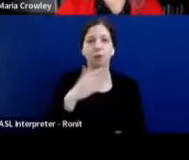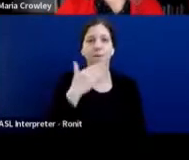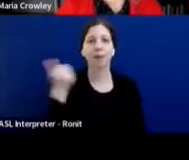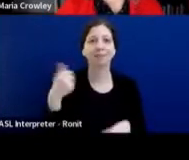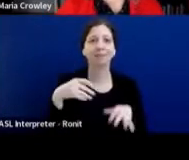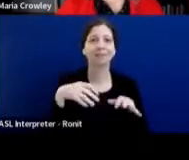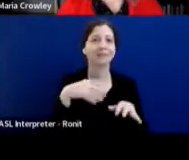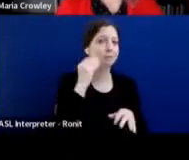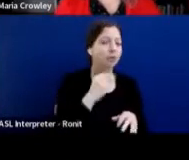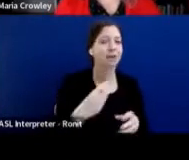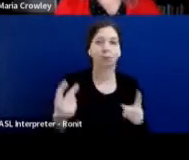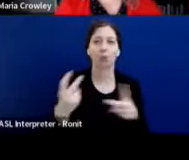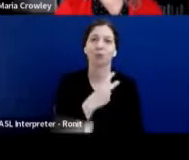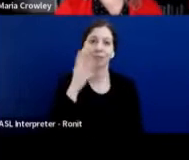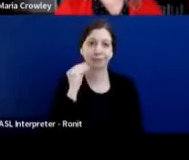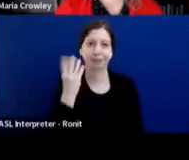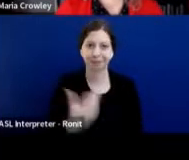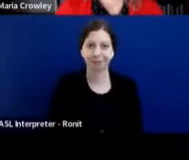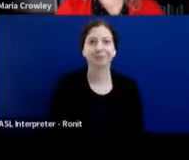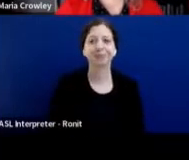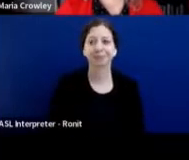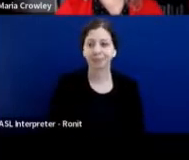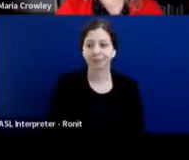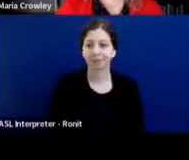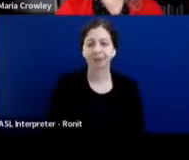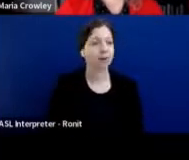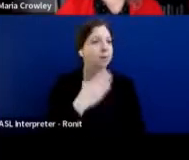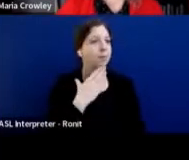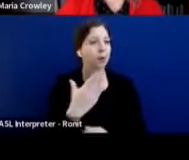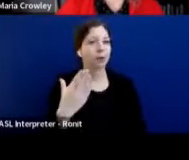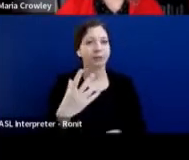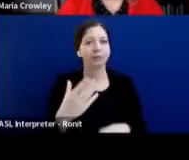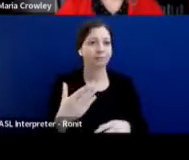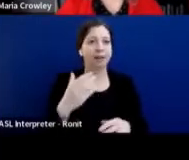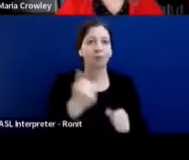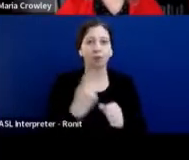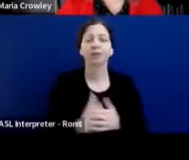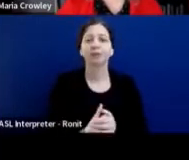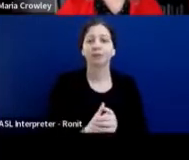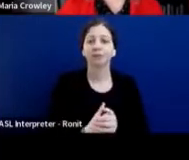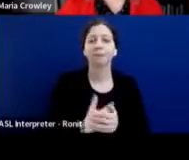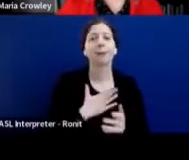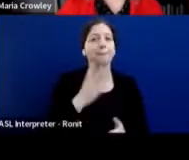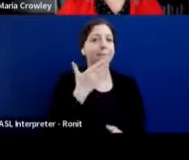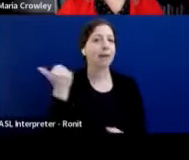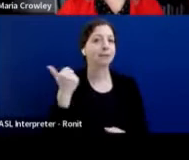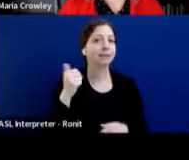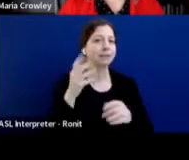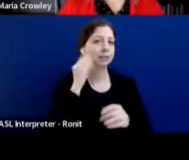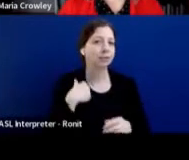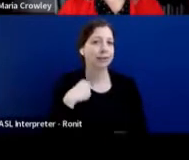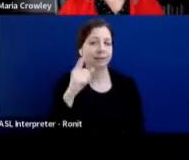and your worst experience. Good morning, everybody. I think my best experience has